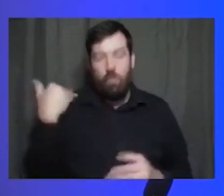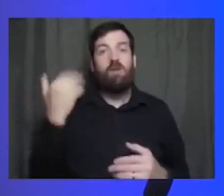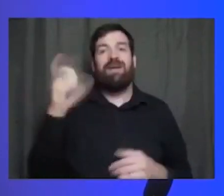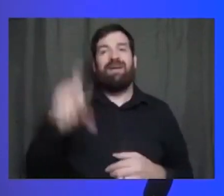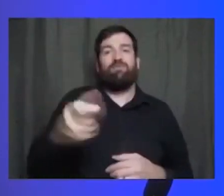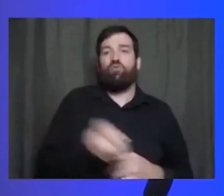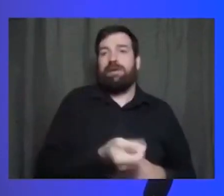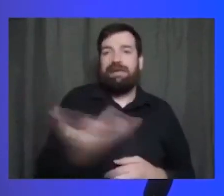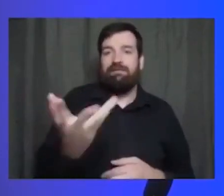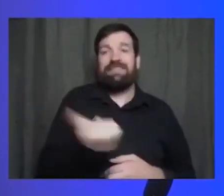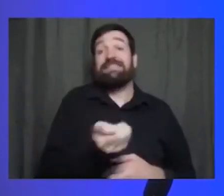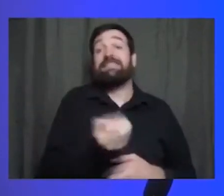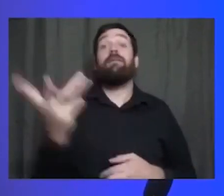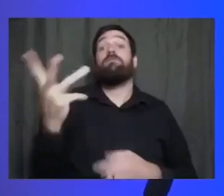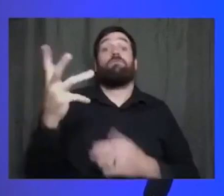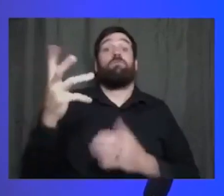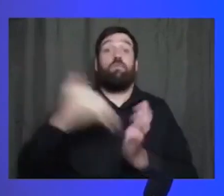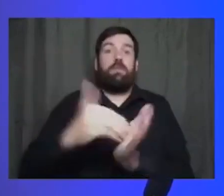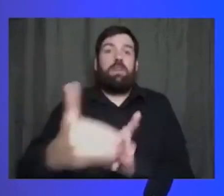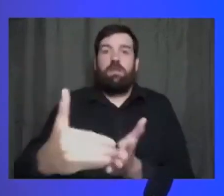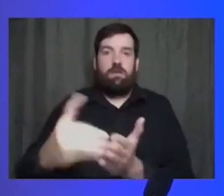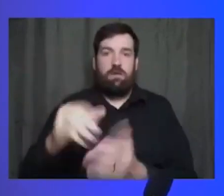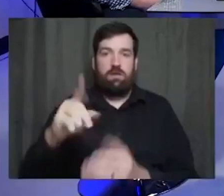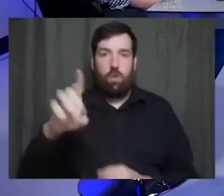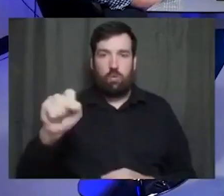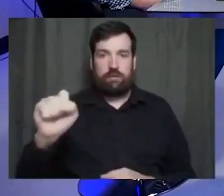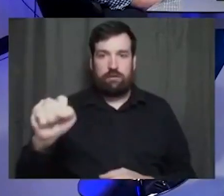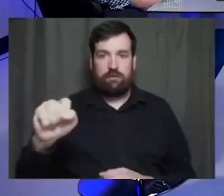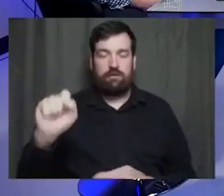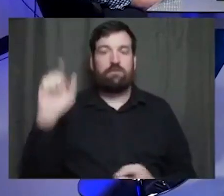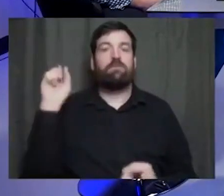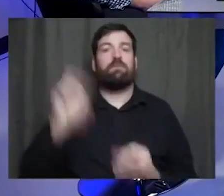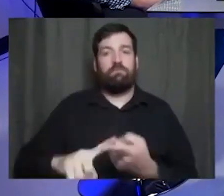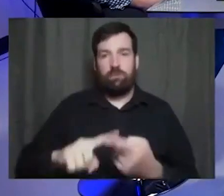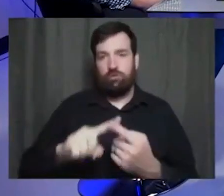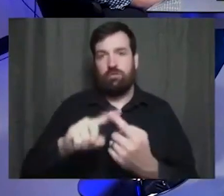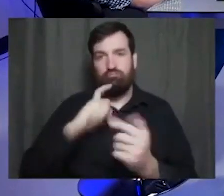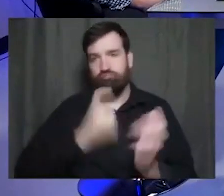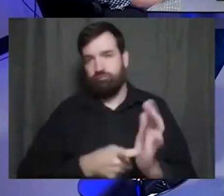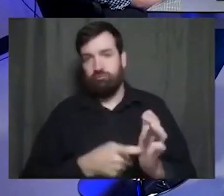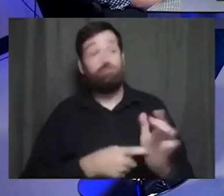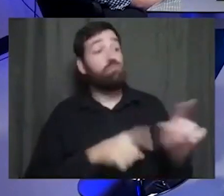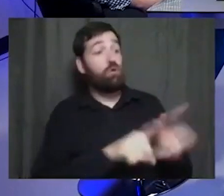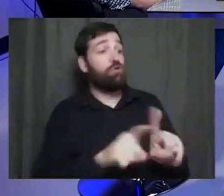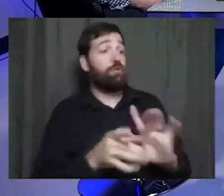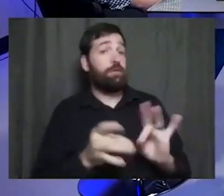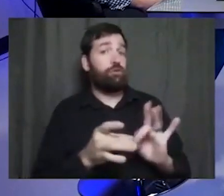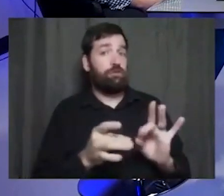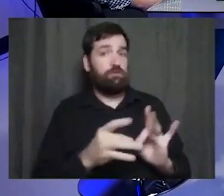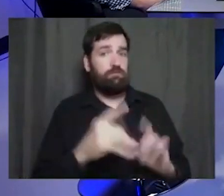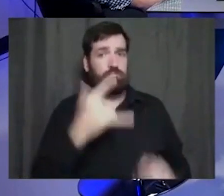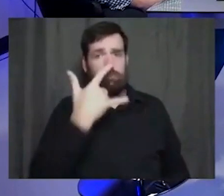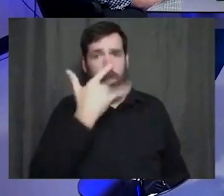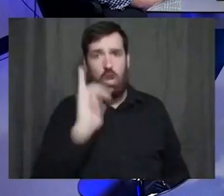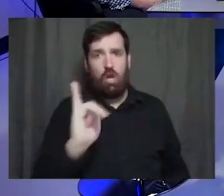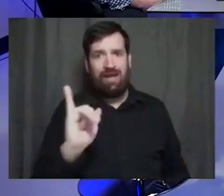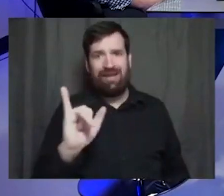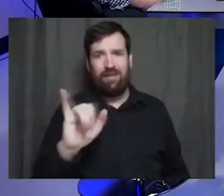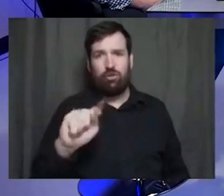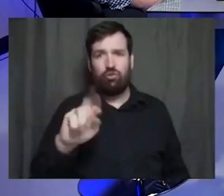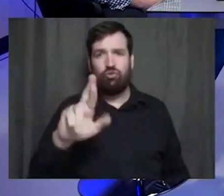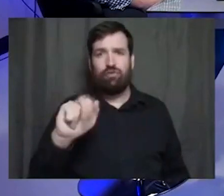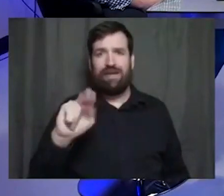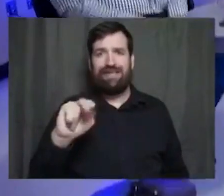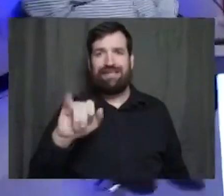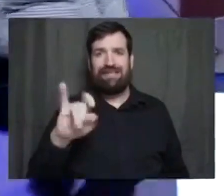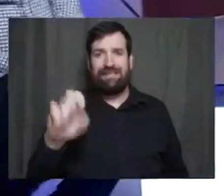start finding this occurrence. Yeah, and I would also say, these do look like transient problems, not too